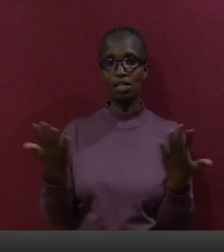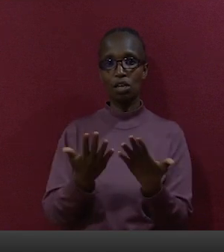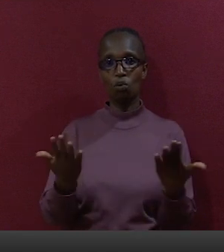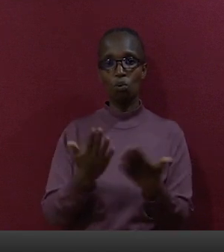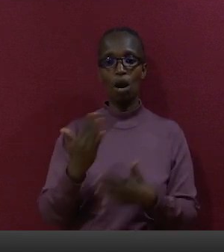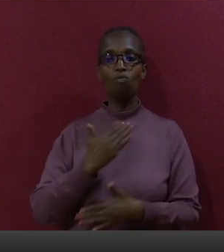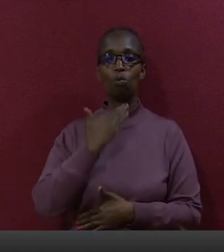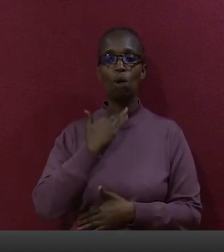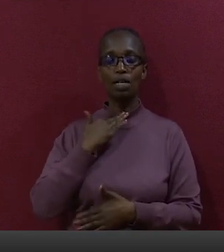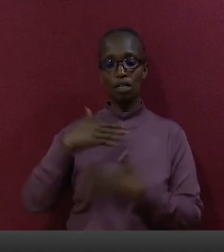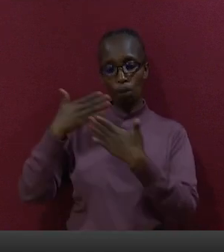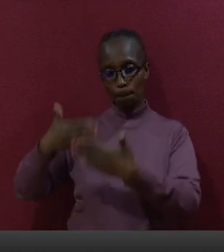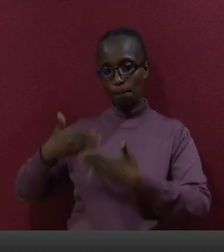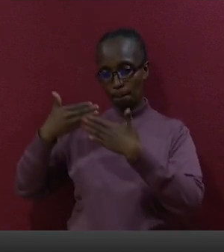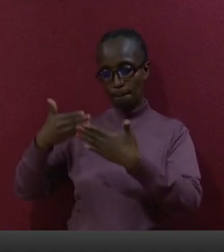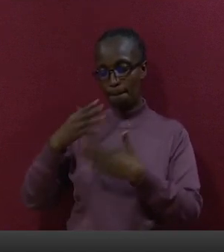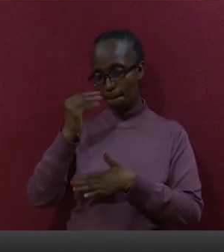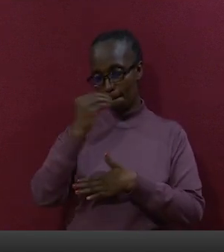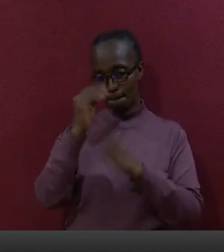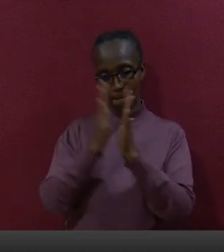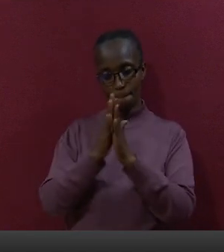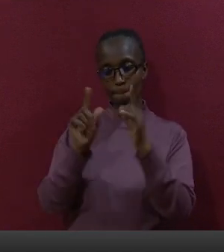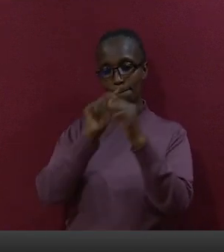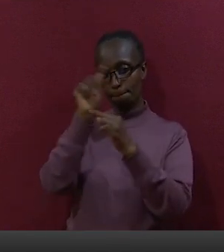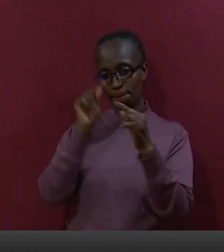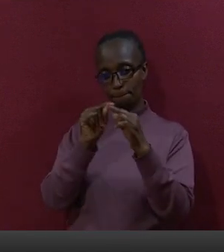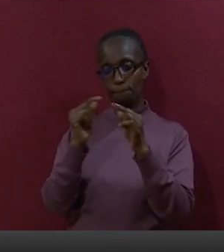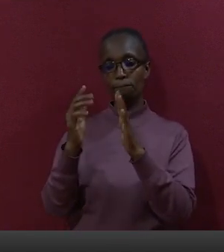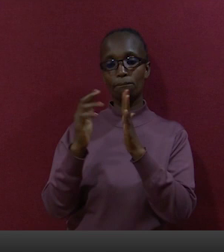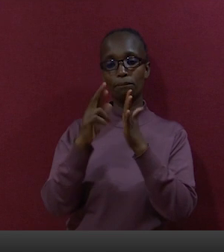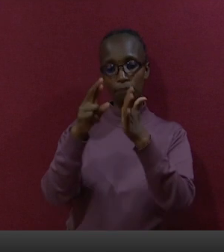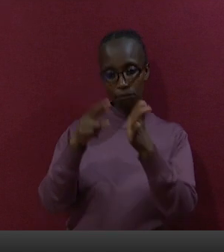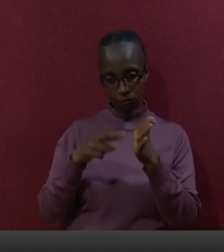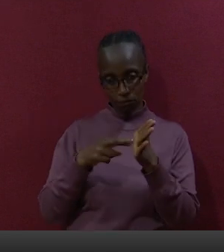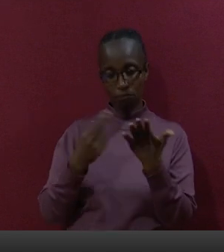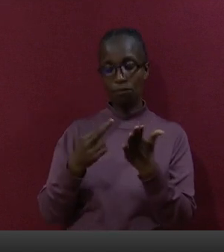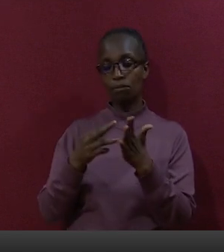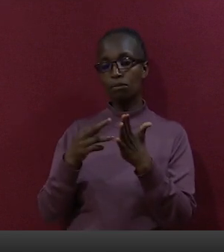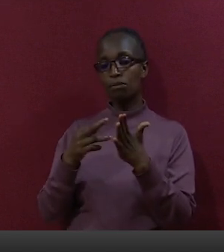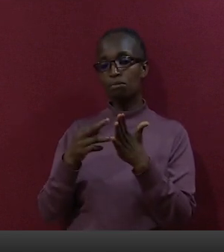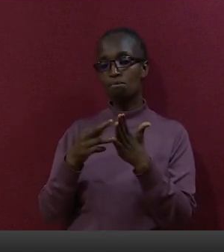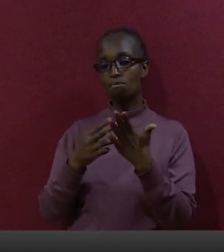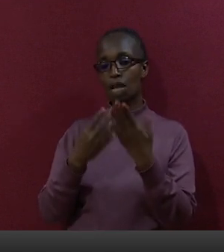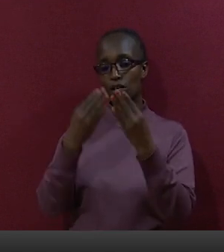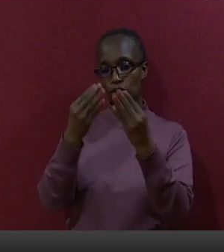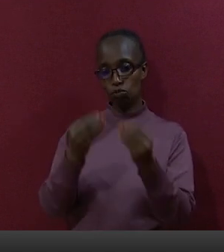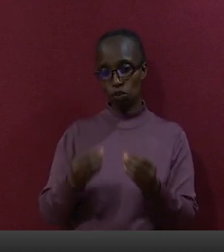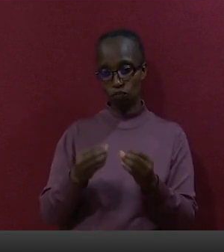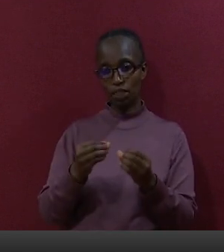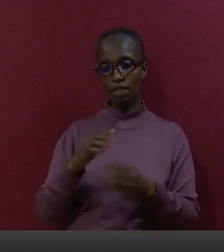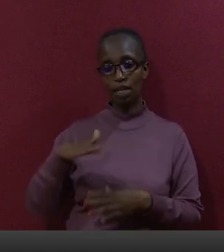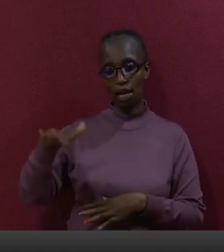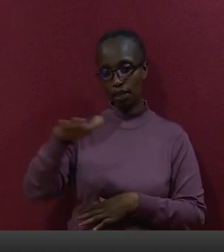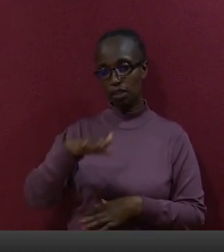with fertilizer whose formulation is customized to feed crops with their specific requirements